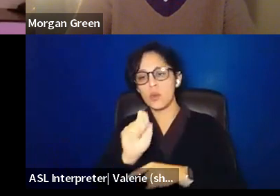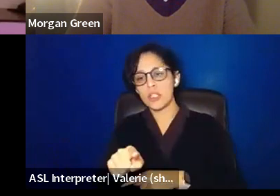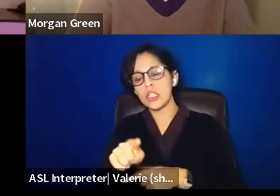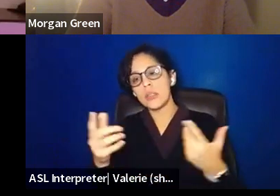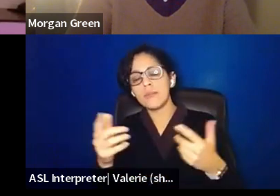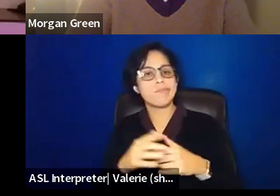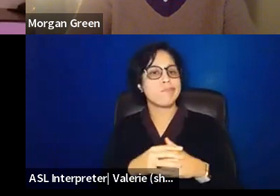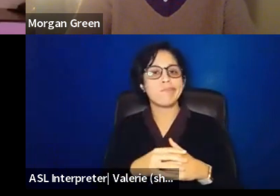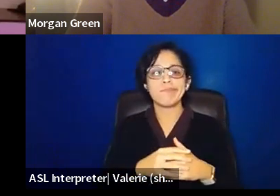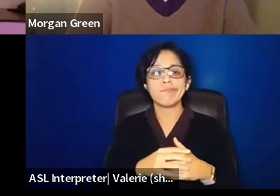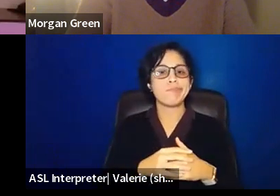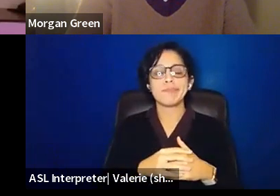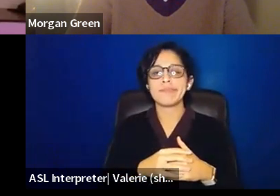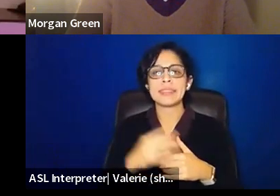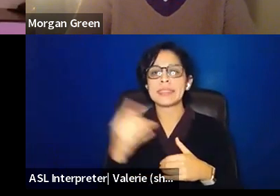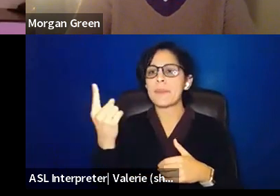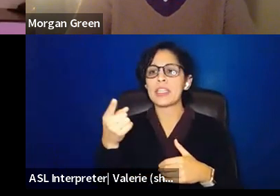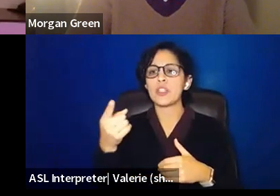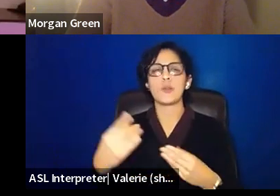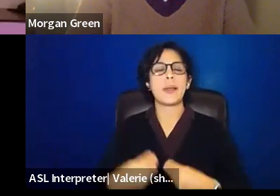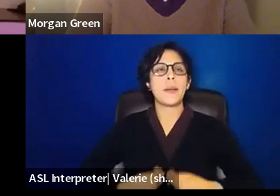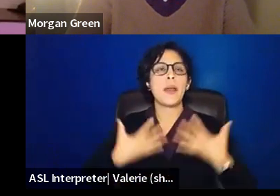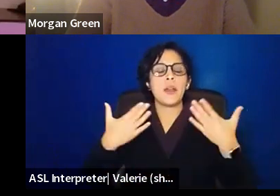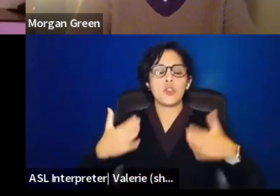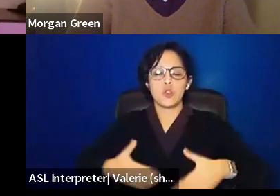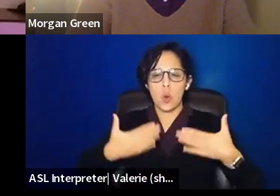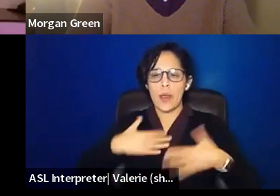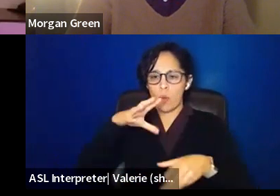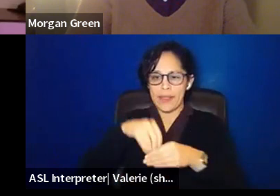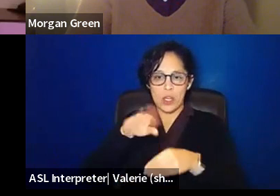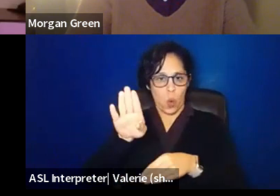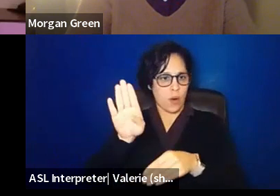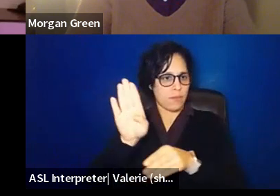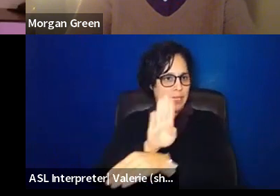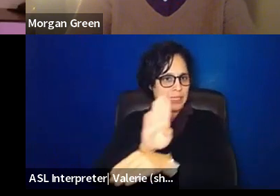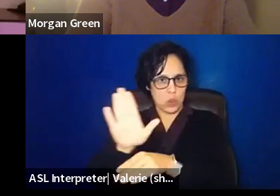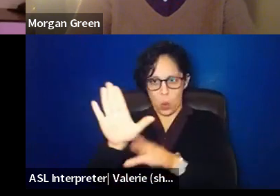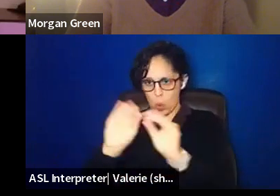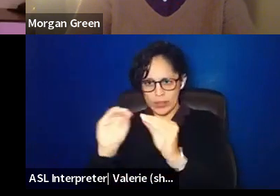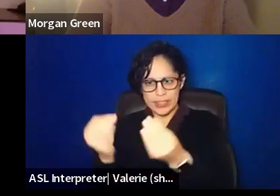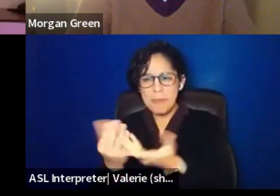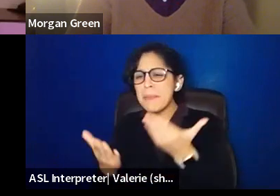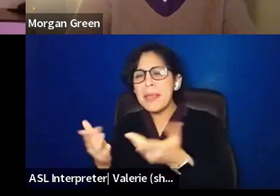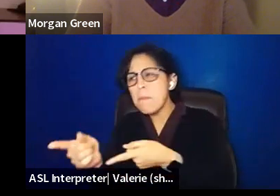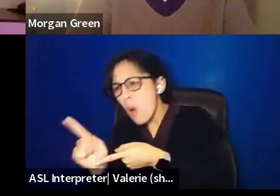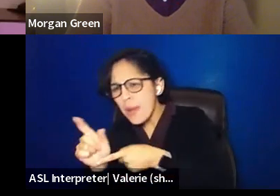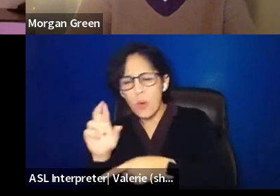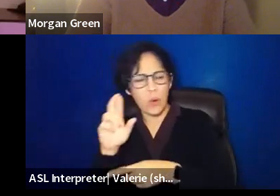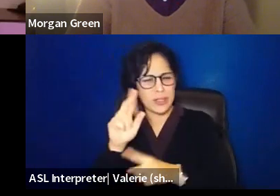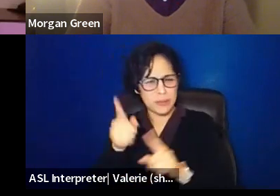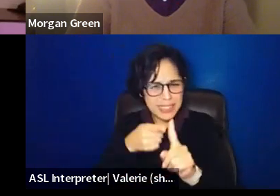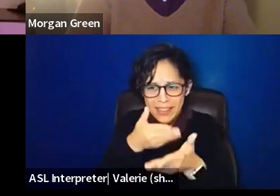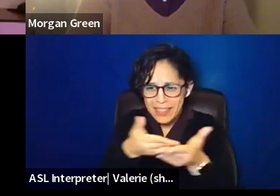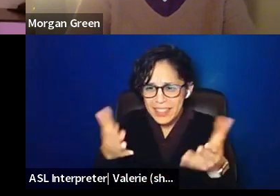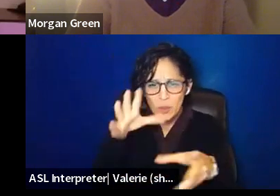what is something that really brings you joy at your organization? Something, it could be a moment or a specific aspect of it. I'd love to